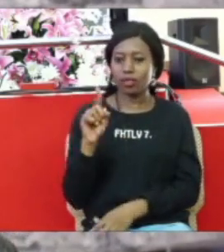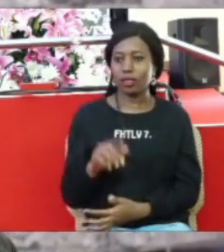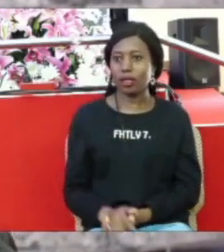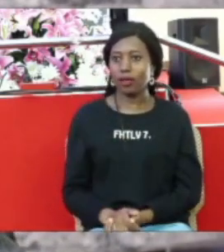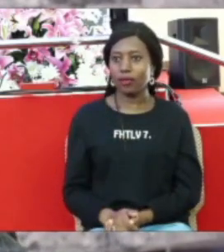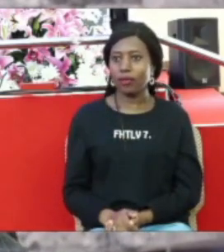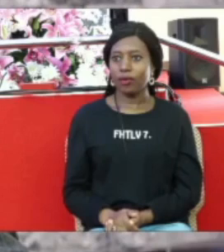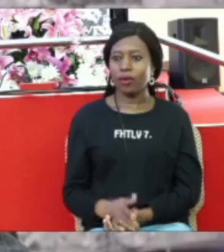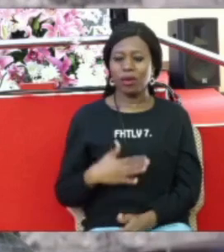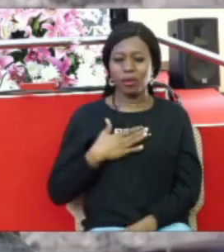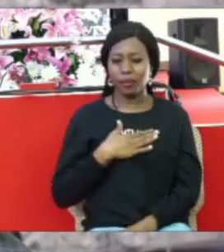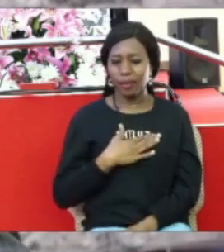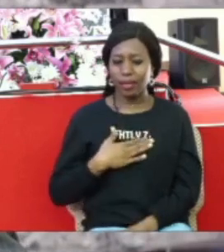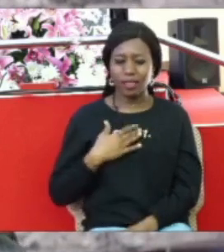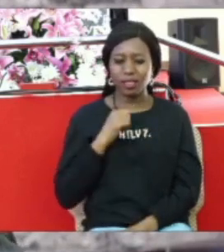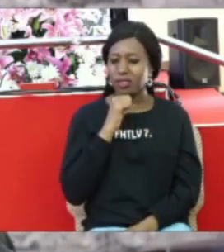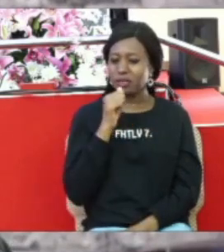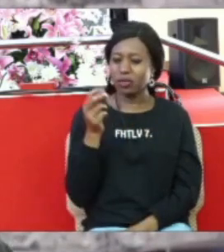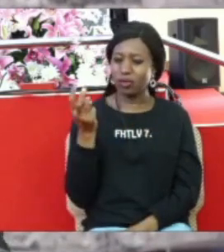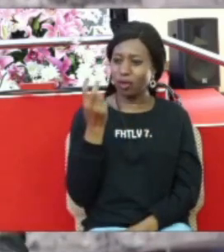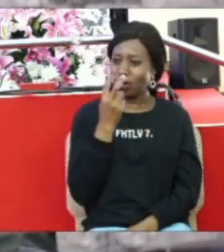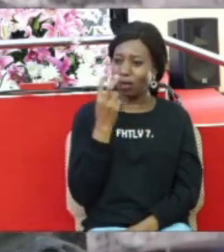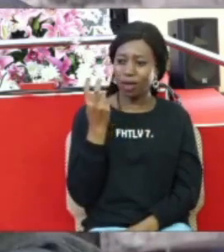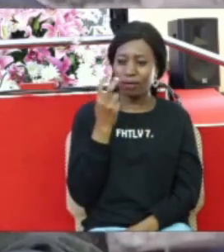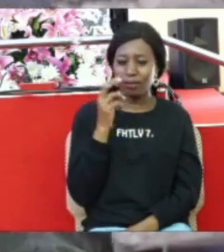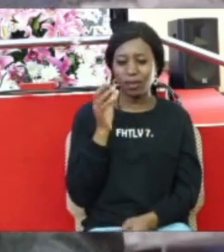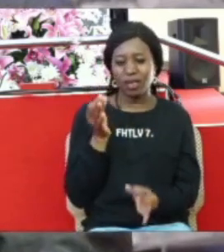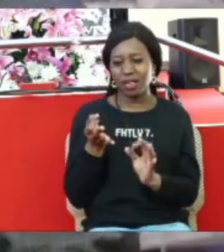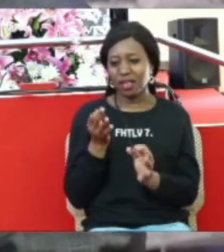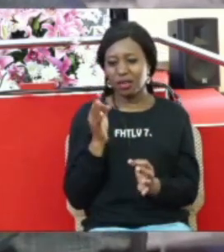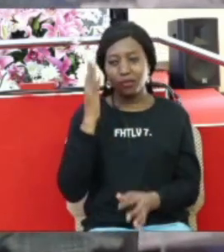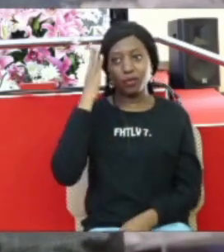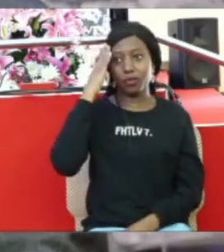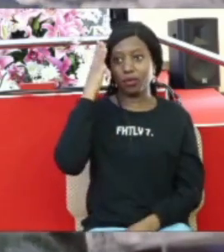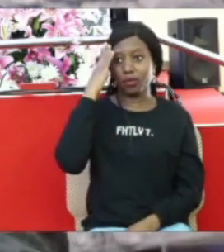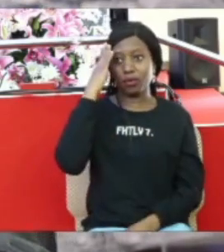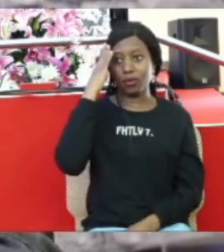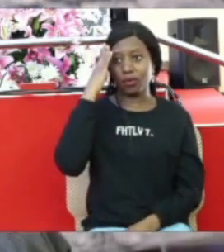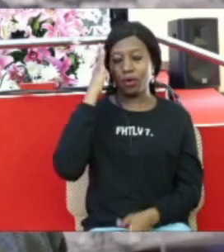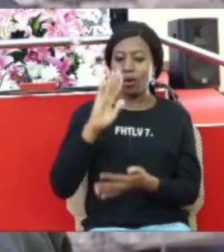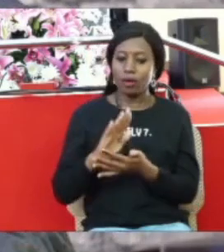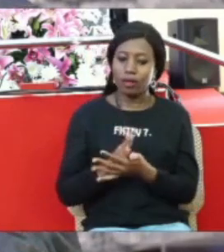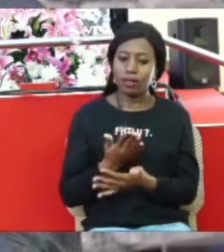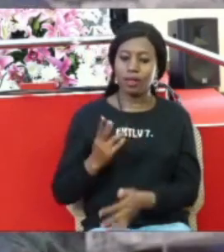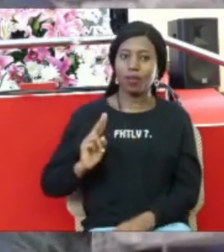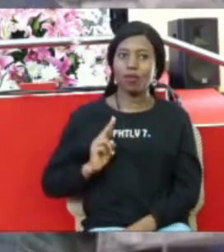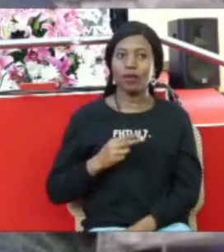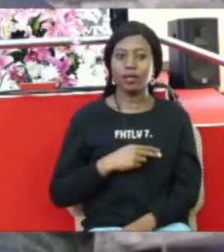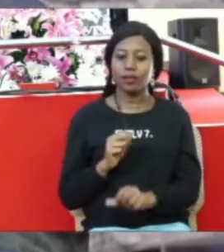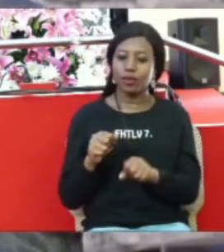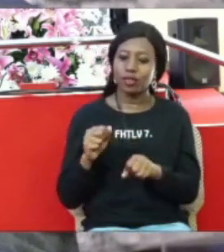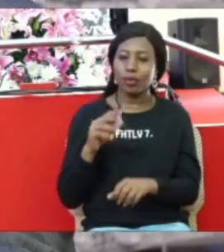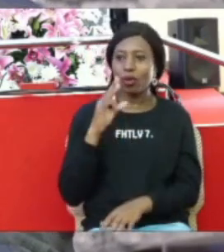don't look at me like you know. Allow us just to remind each other. Because some of us would speak, and as we